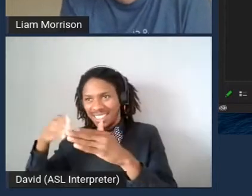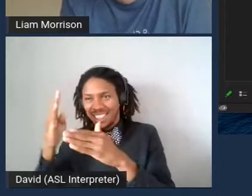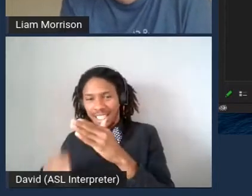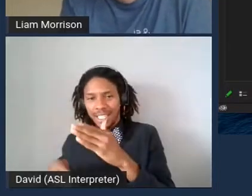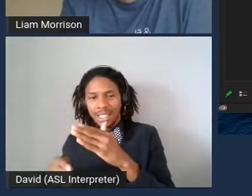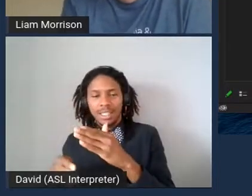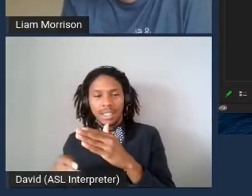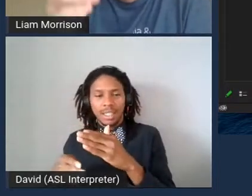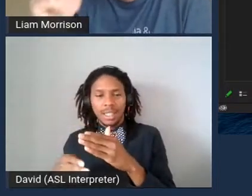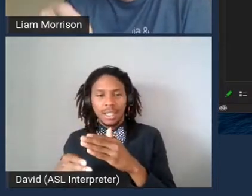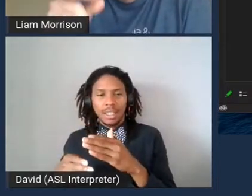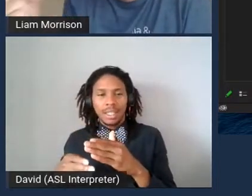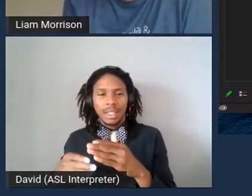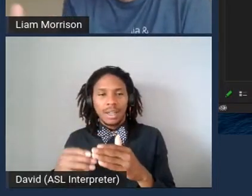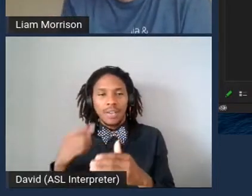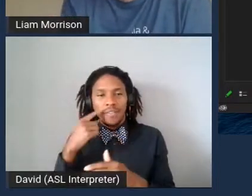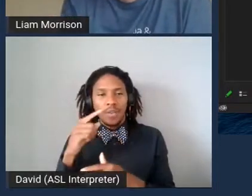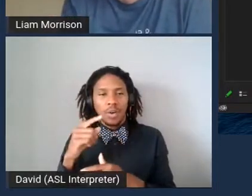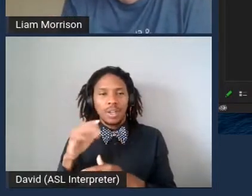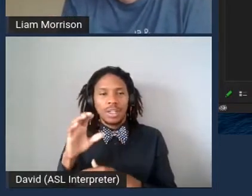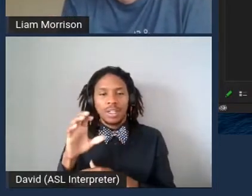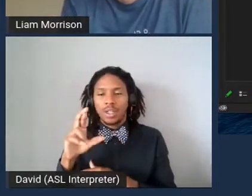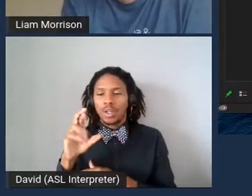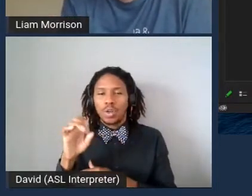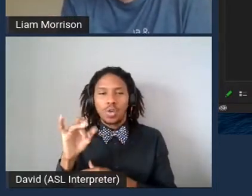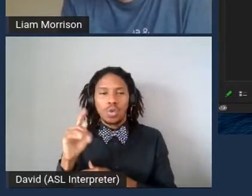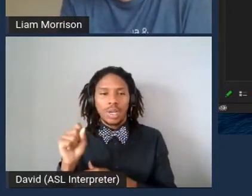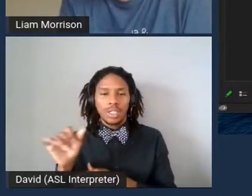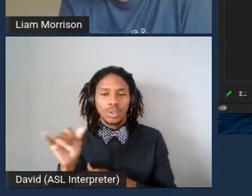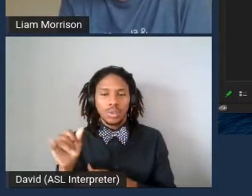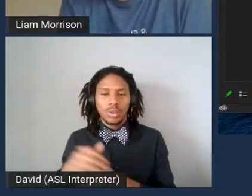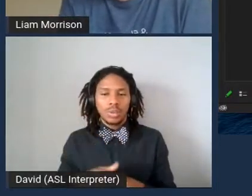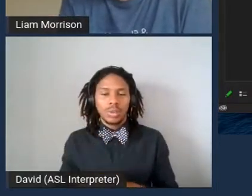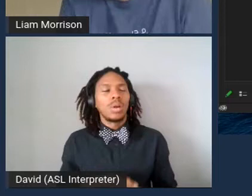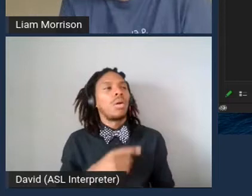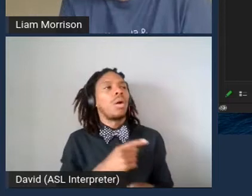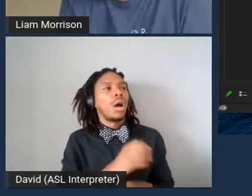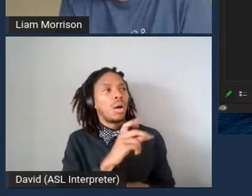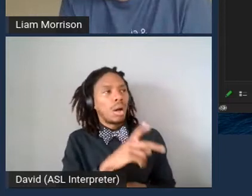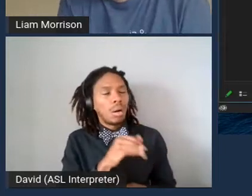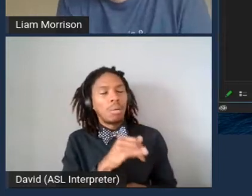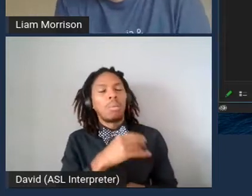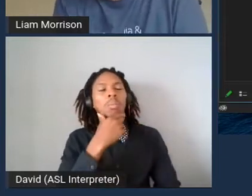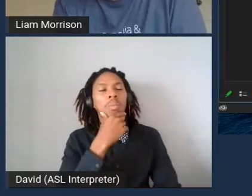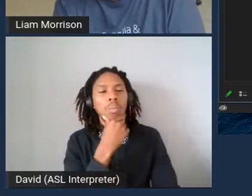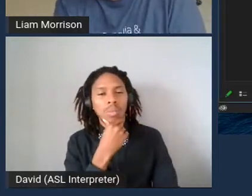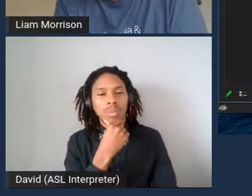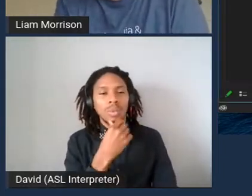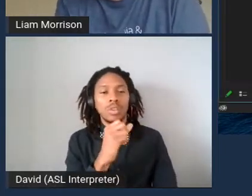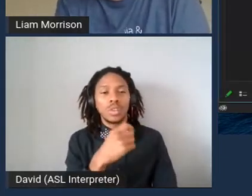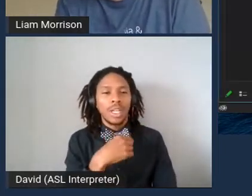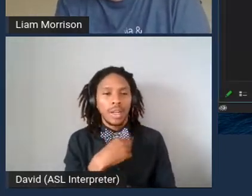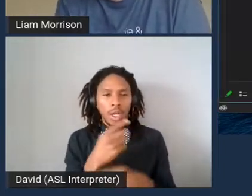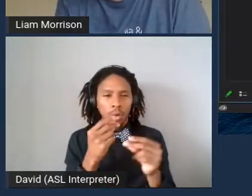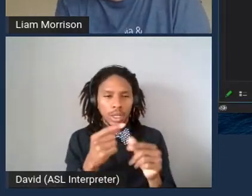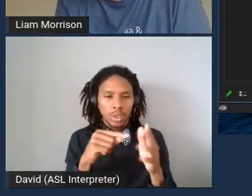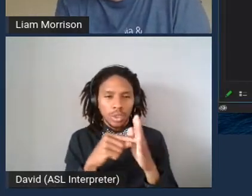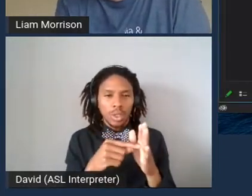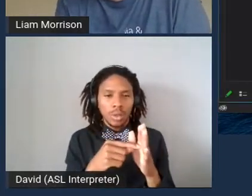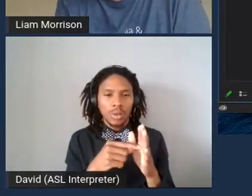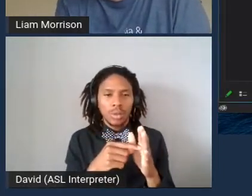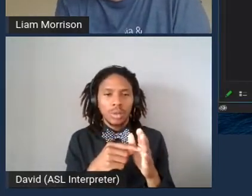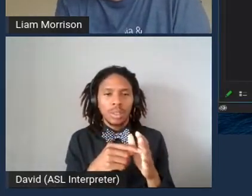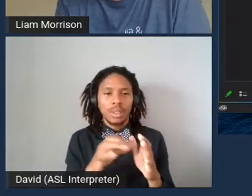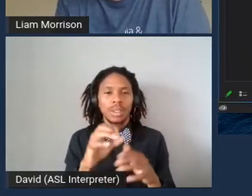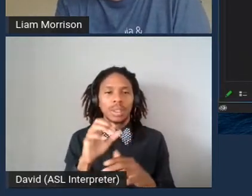exact location of the end credits as well. Right. Okay. Wow. All right. So yeah, to quickly show that, I'm just going to